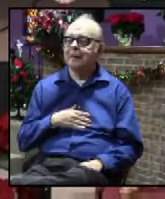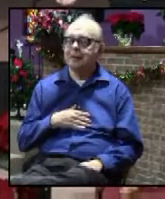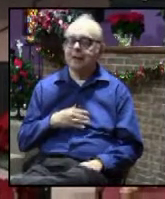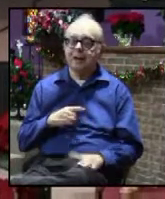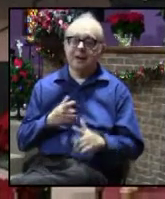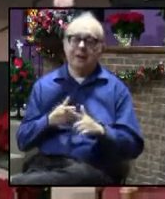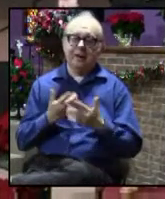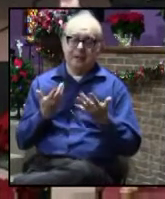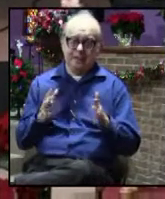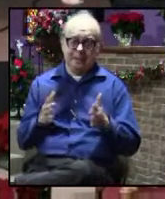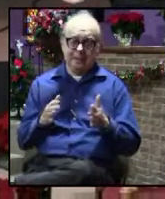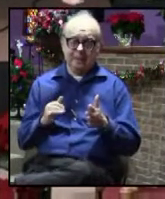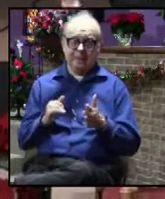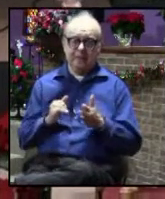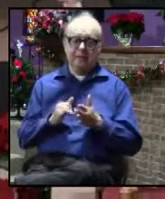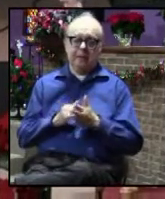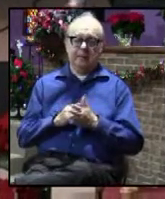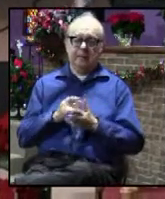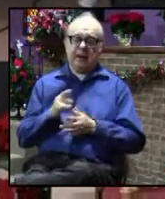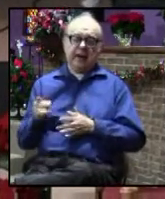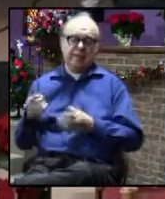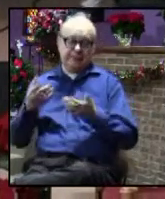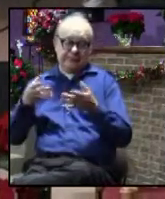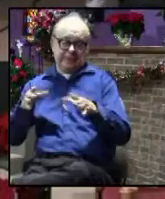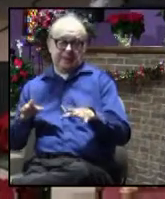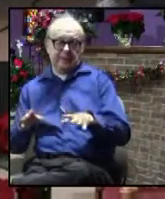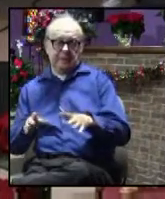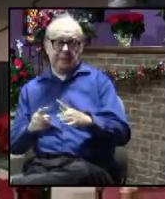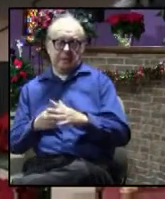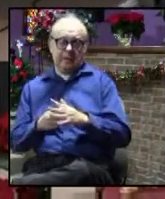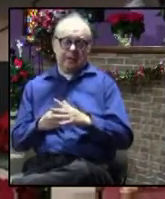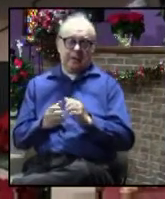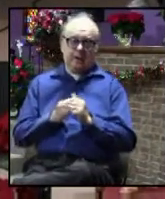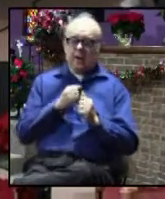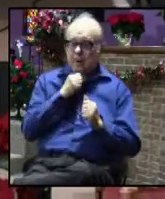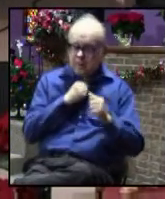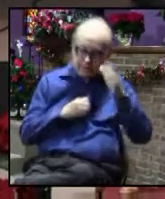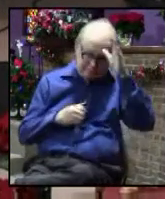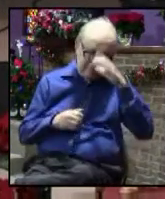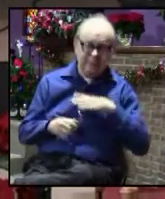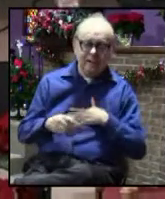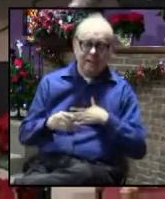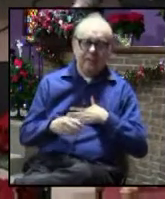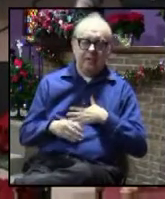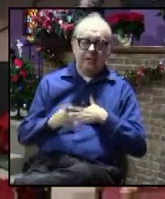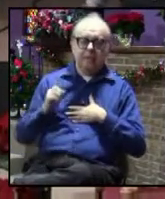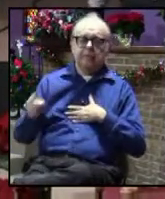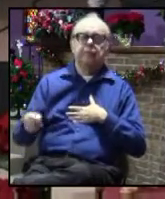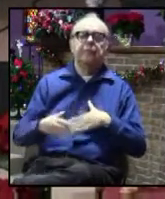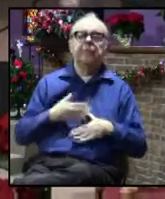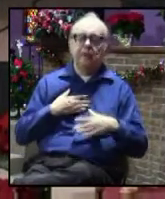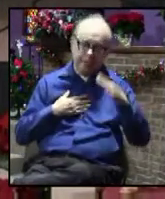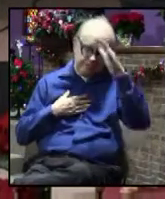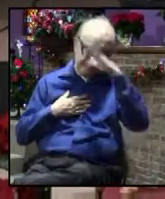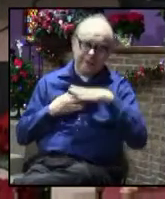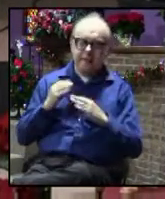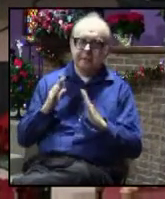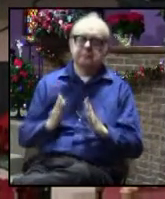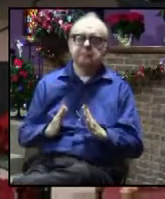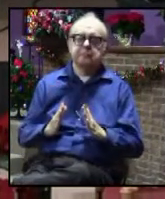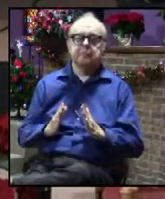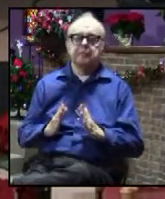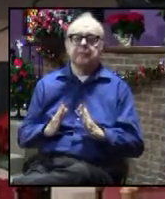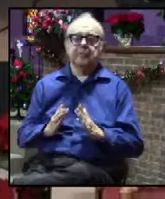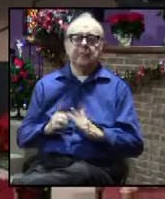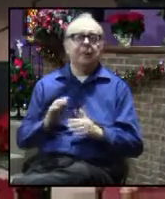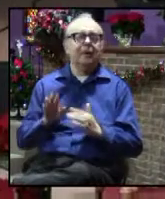And then after they're done, we start with the oldest man in the house and we go down to the youngest. And then we start